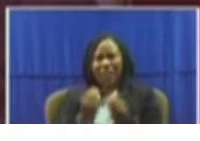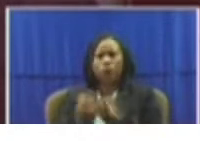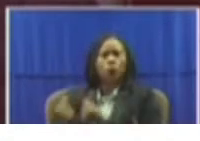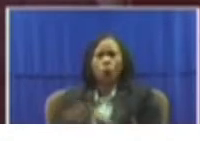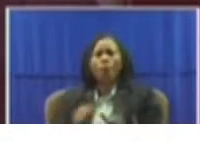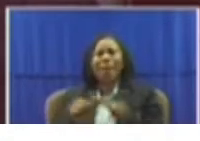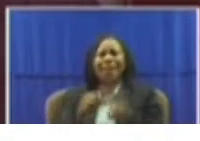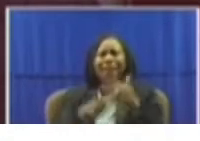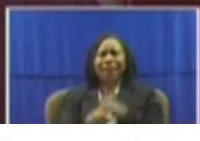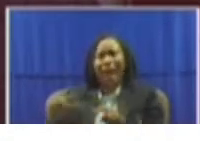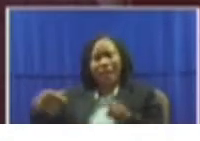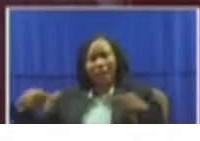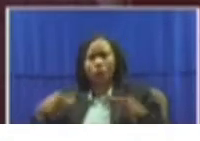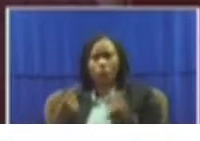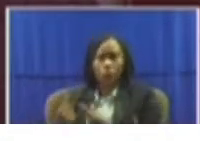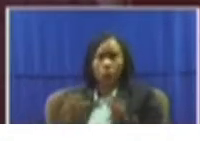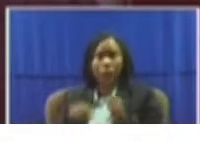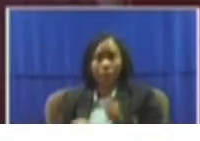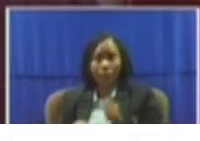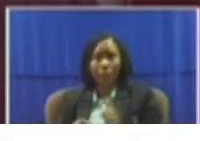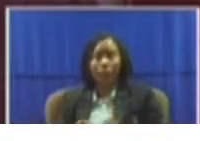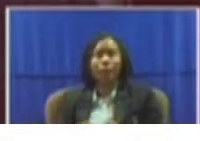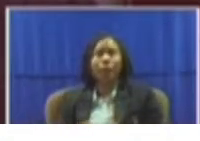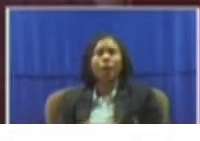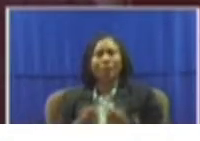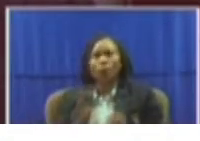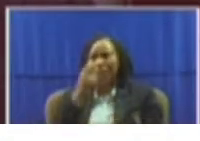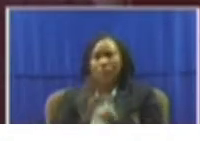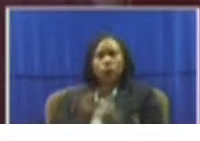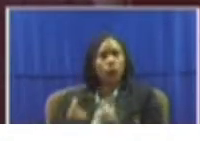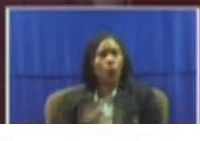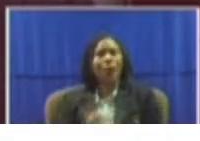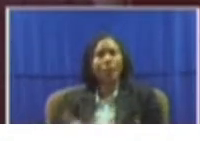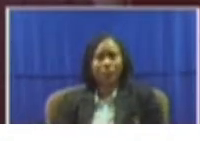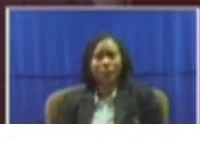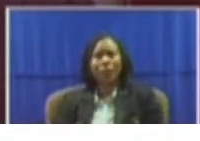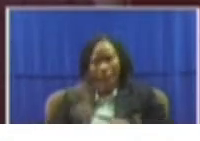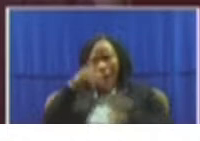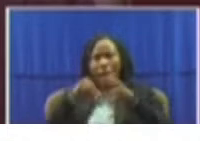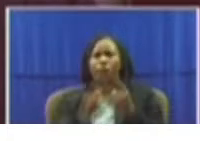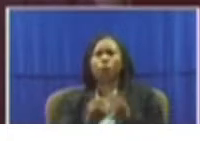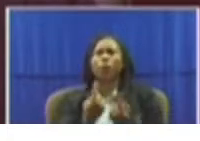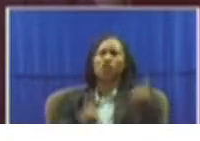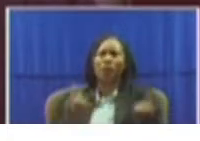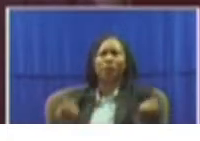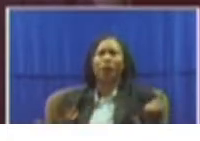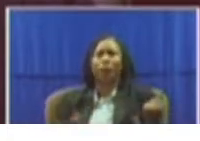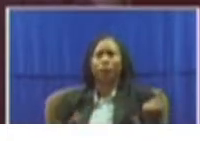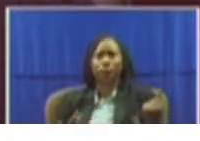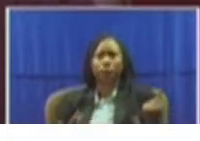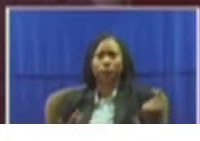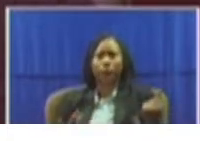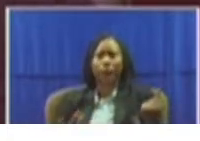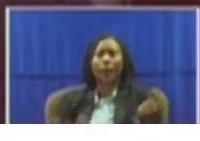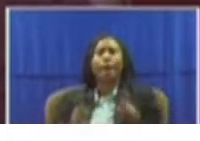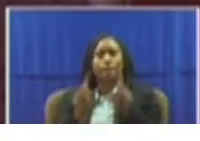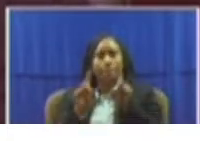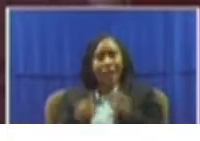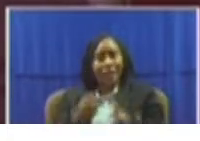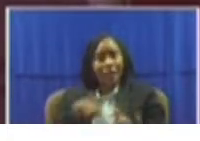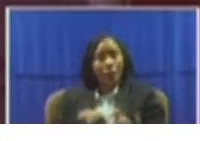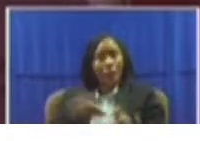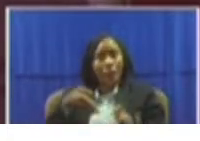maybe others do. What are we supposed to do? We should be learning from each other. Our mandate here is